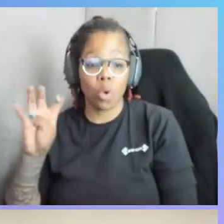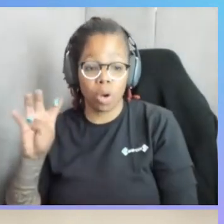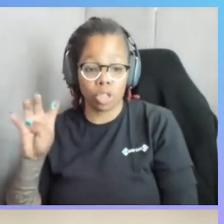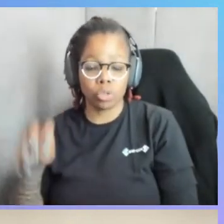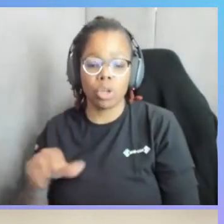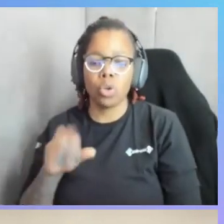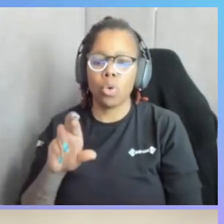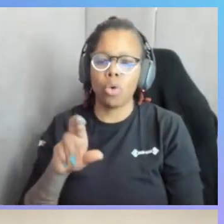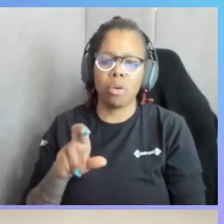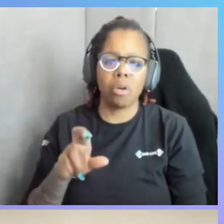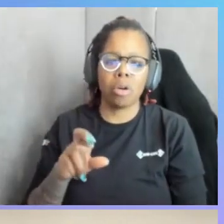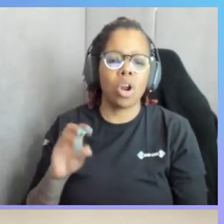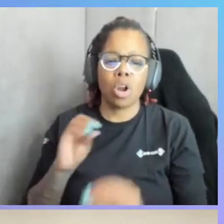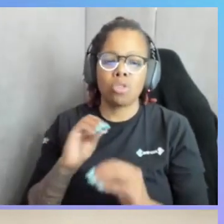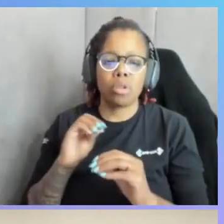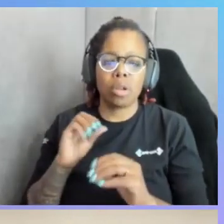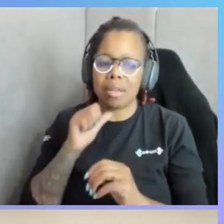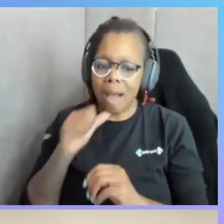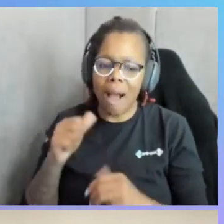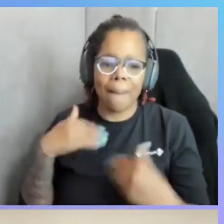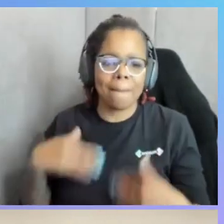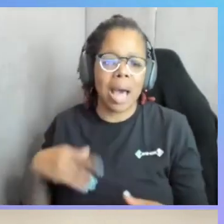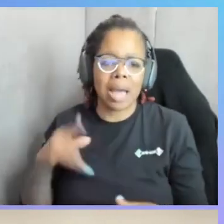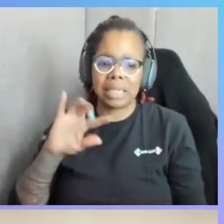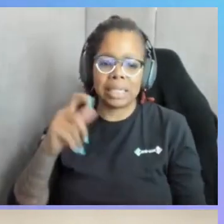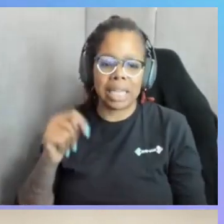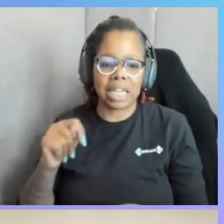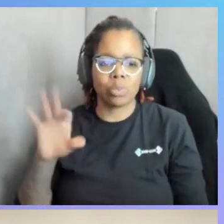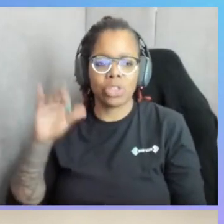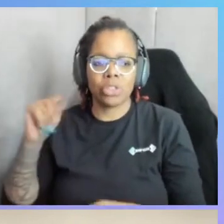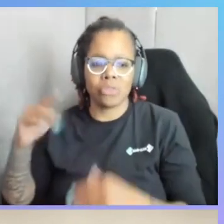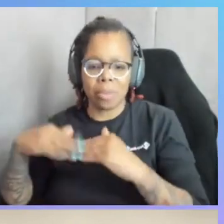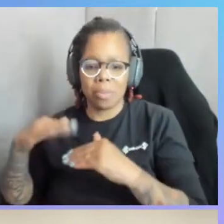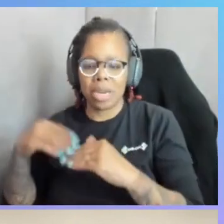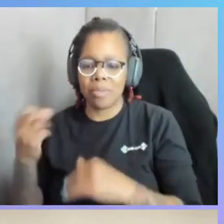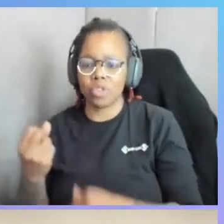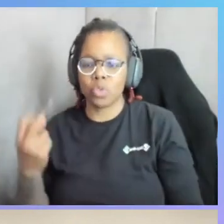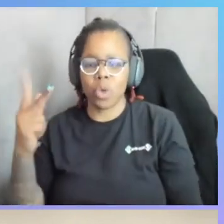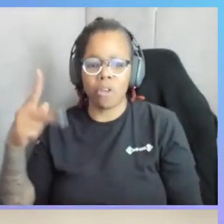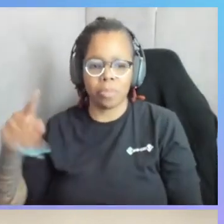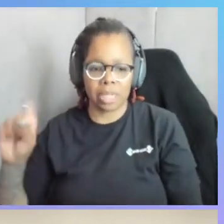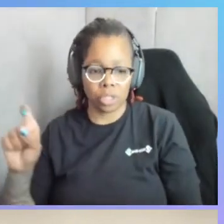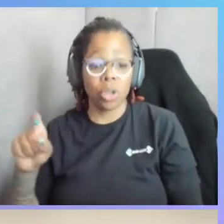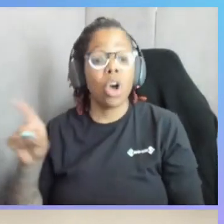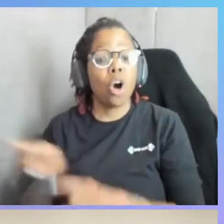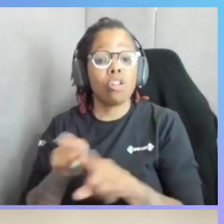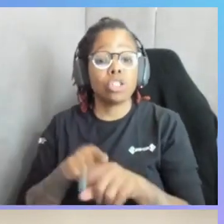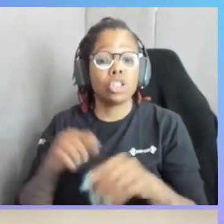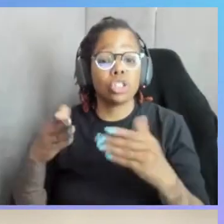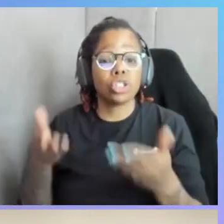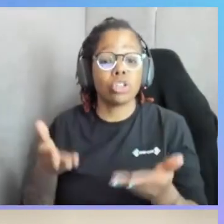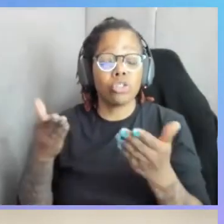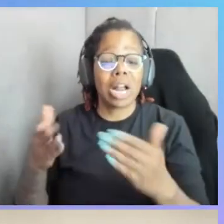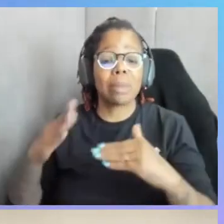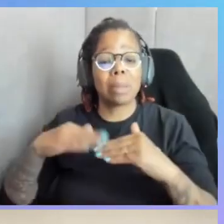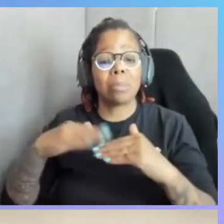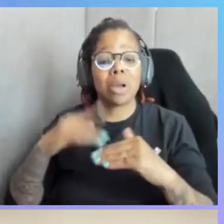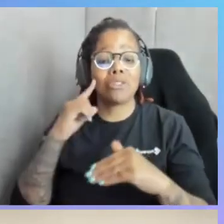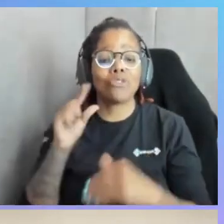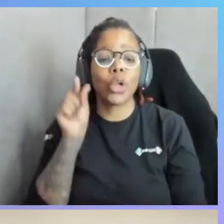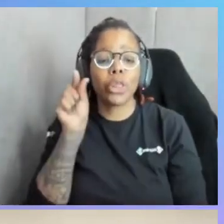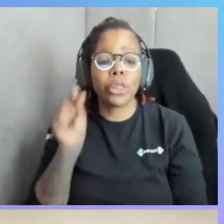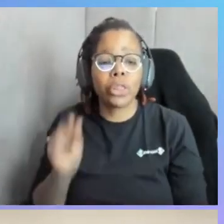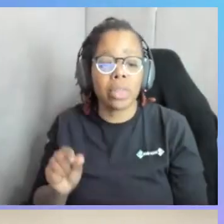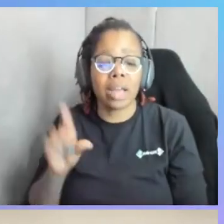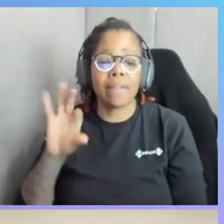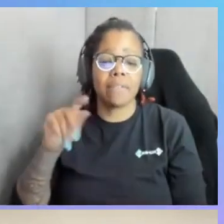or non-body text with a font no smaller than 12 pixel. It is also the recommended minimum for extremely thin fonts with